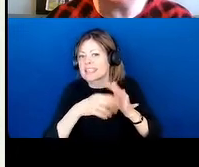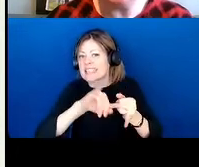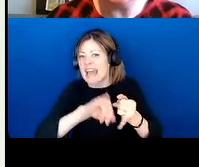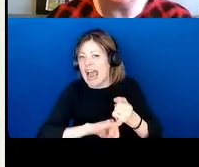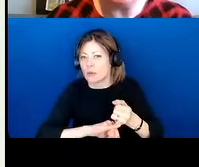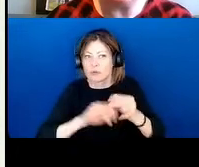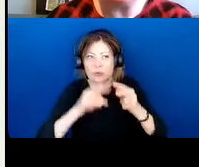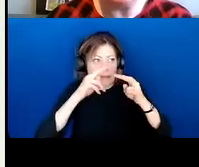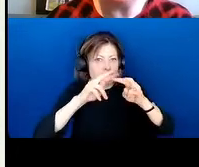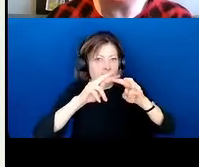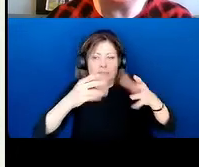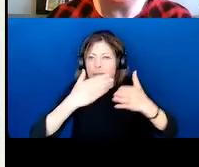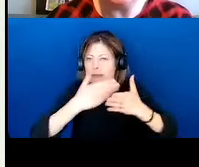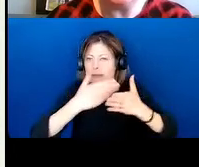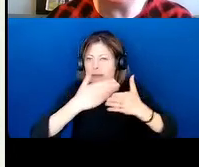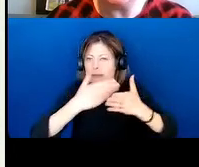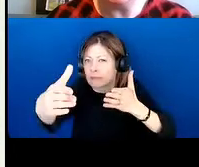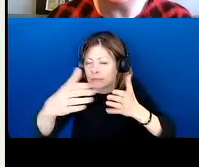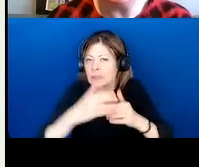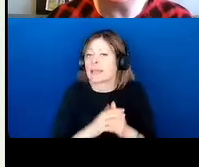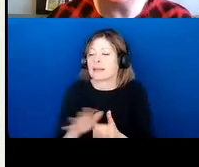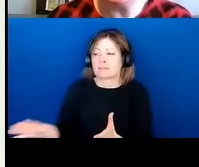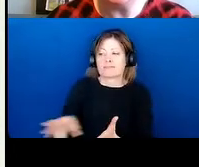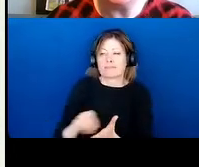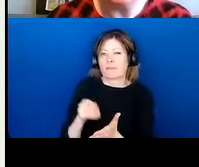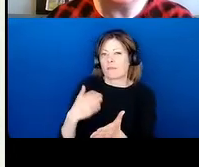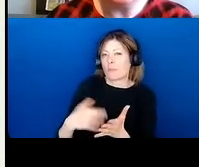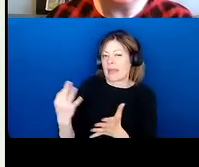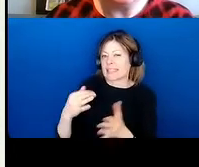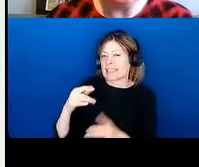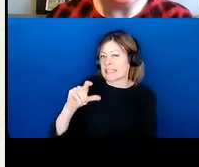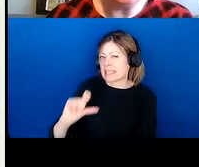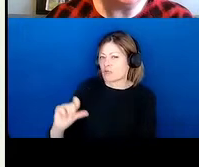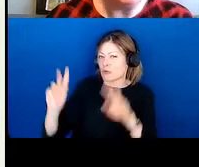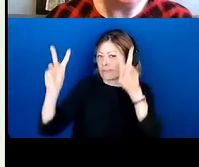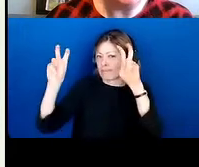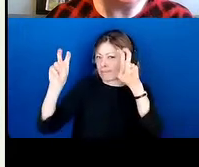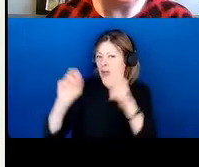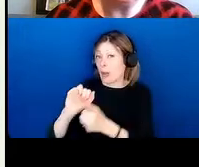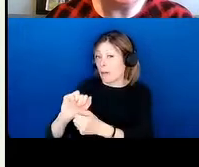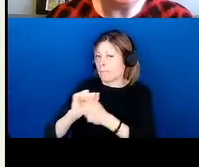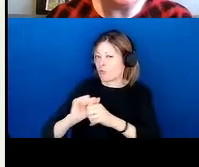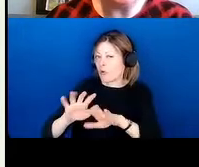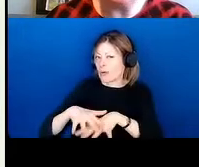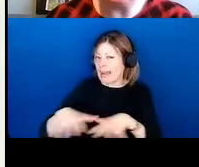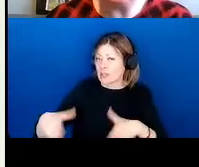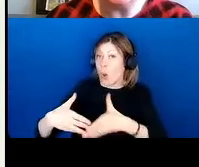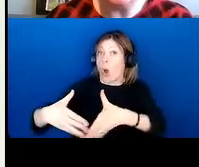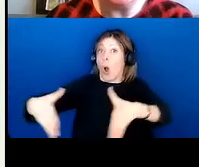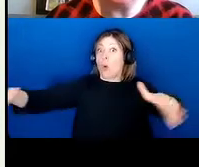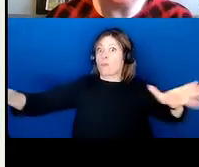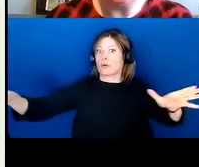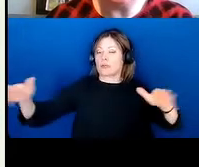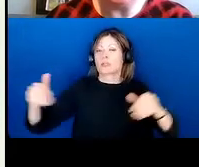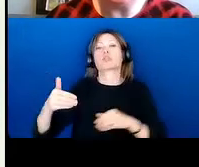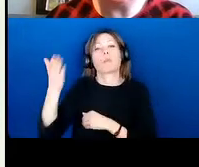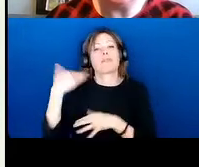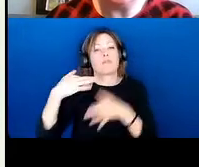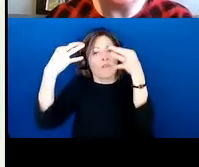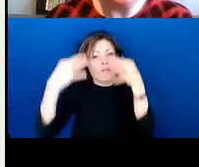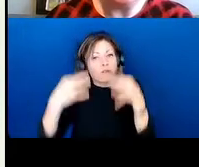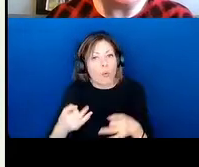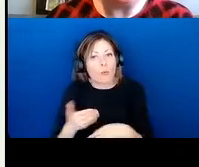century idea of a borrowed landscape. Earlier formal gardens were enclosed and